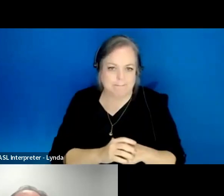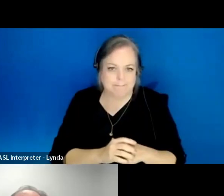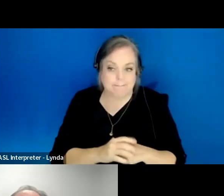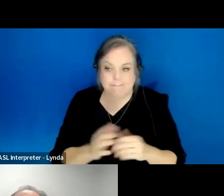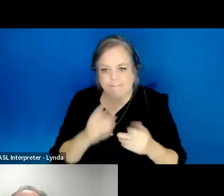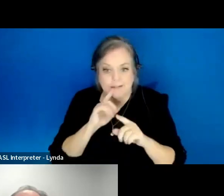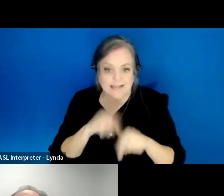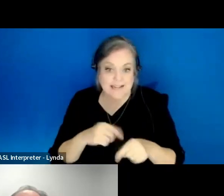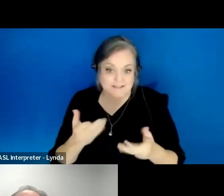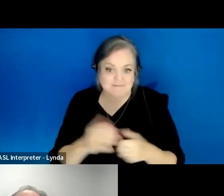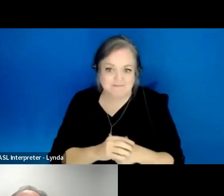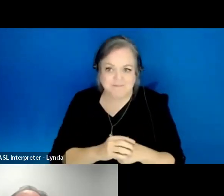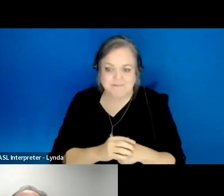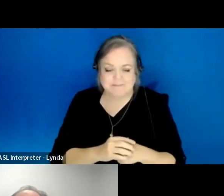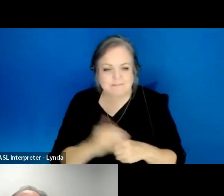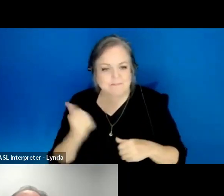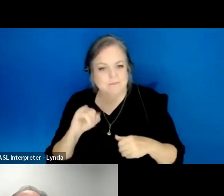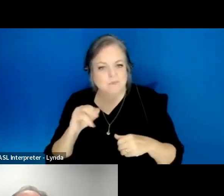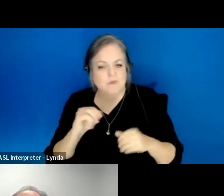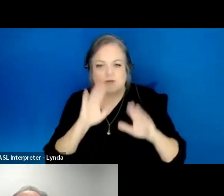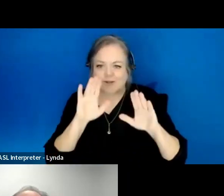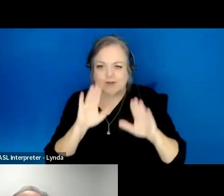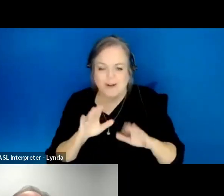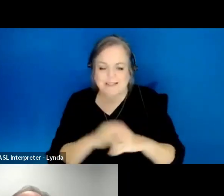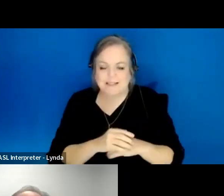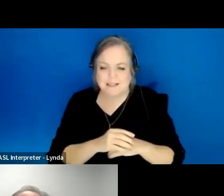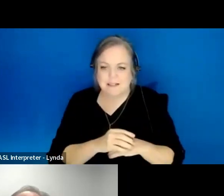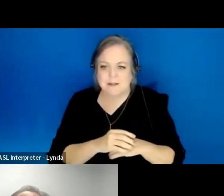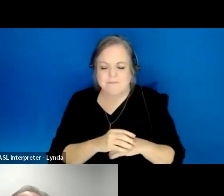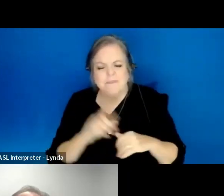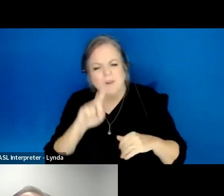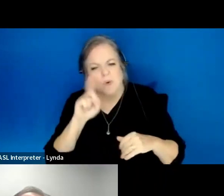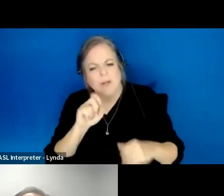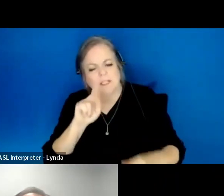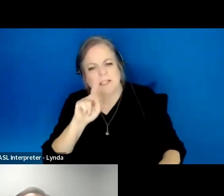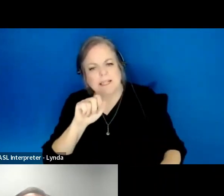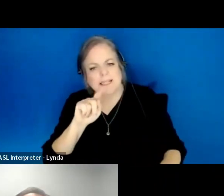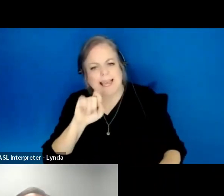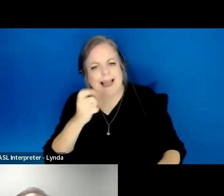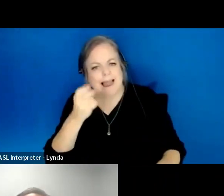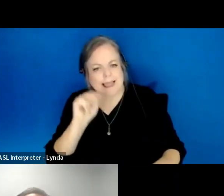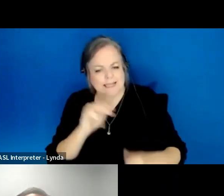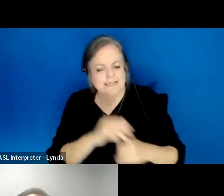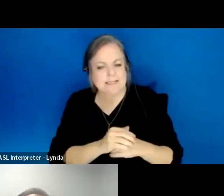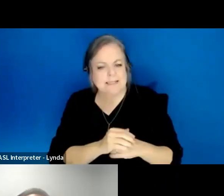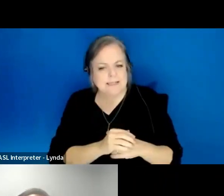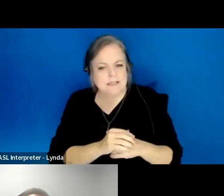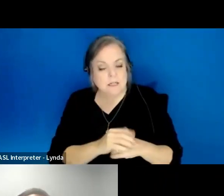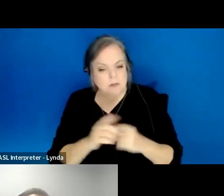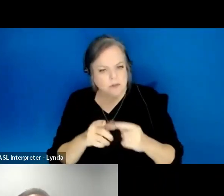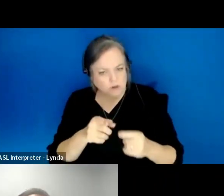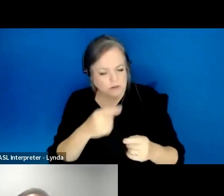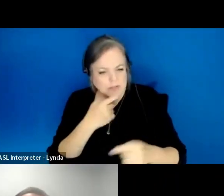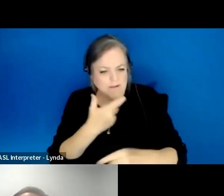answer. Okay, that's great. I have a question, Caitlin. So when you say